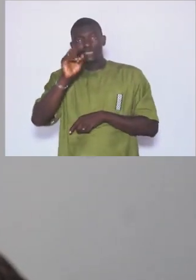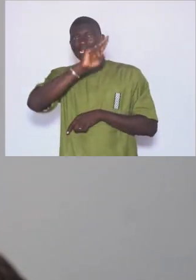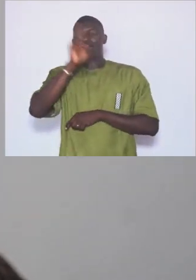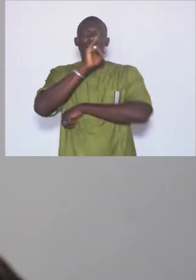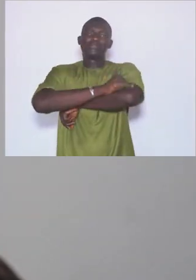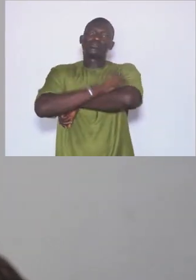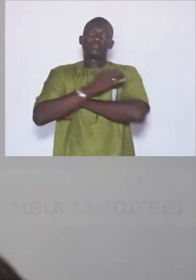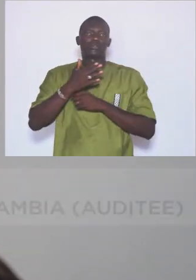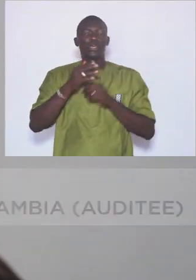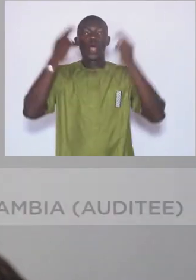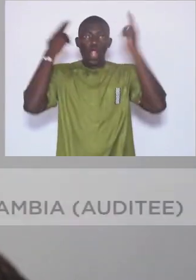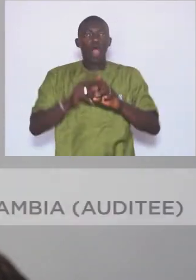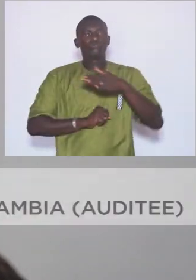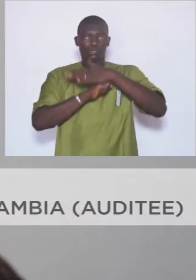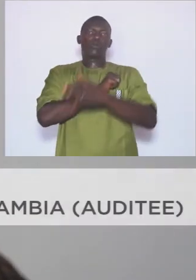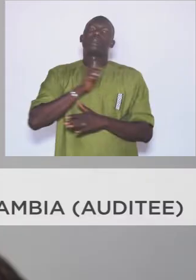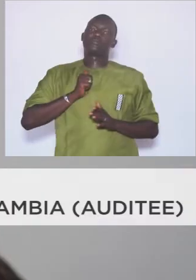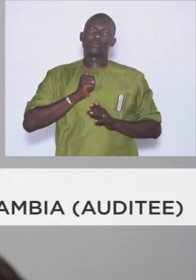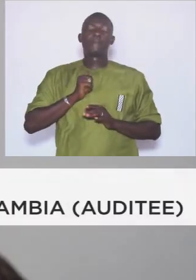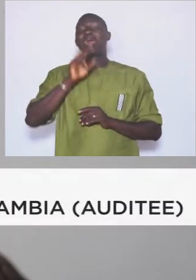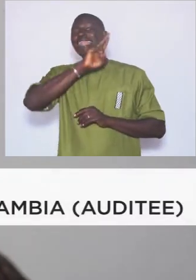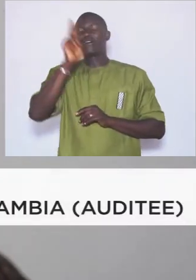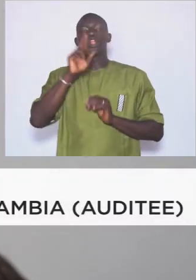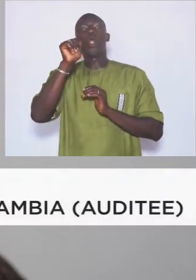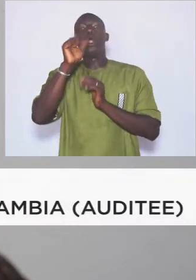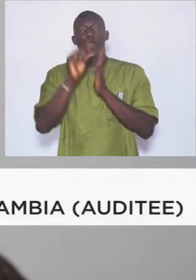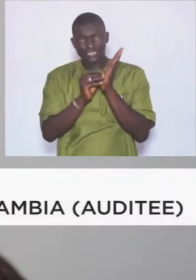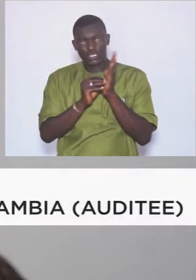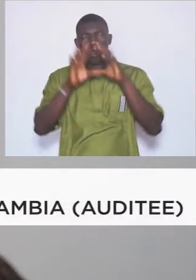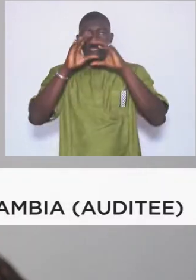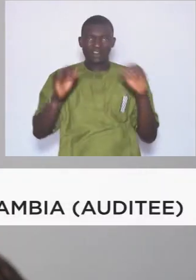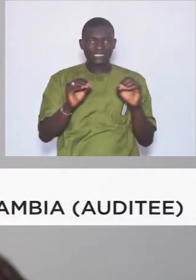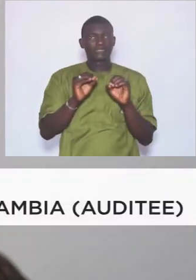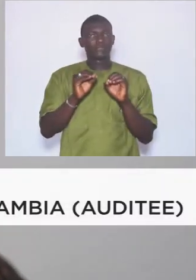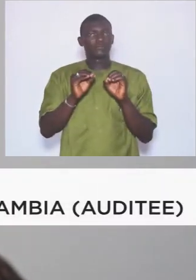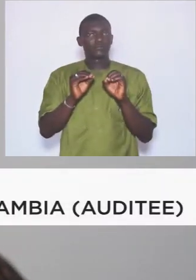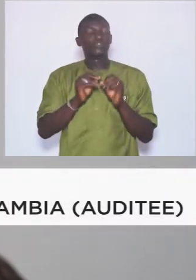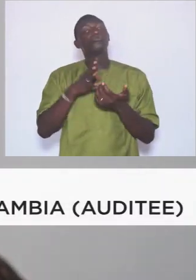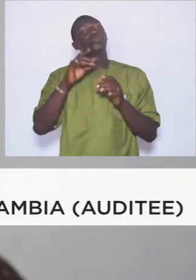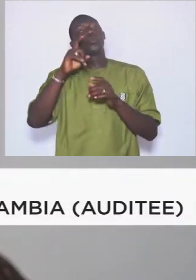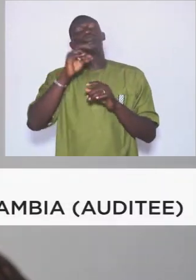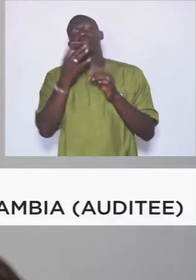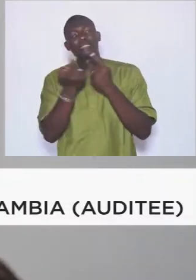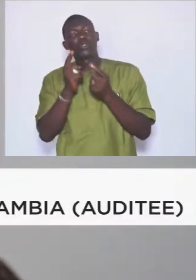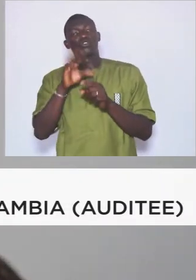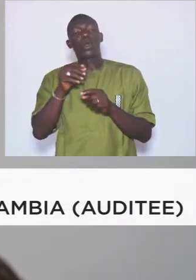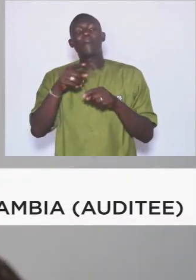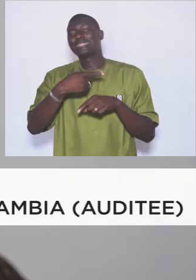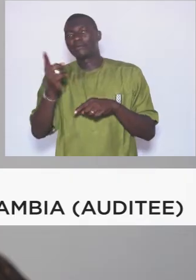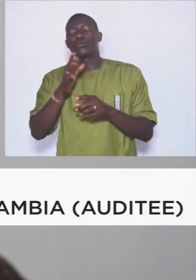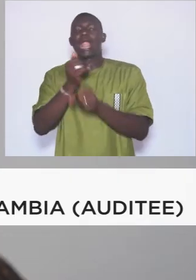we are supposed to be audited by the National Audit Office. So the external audit done by them, they help us